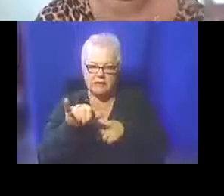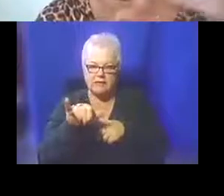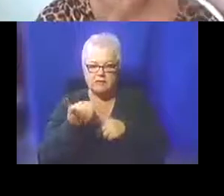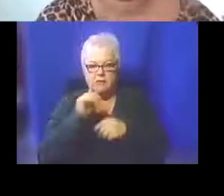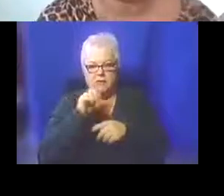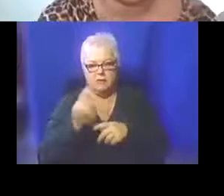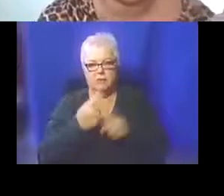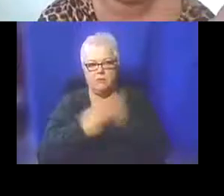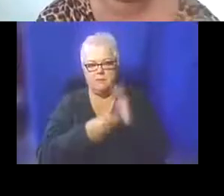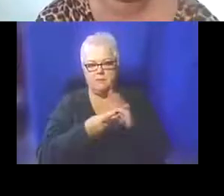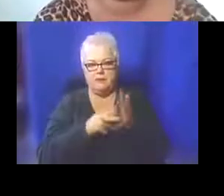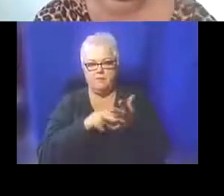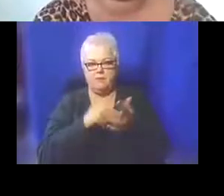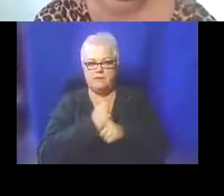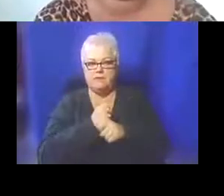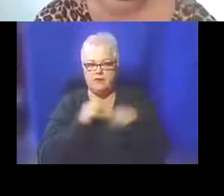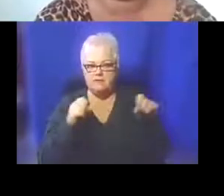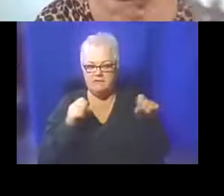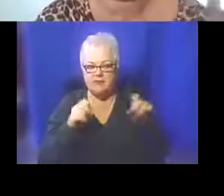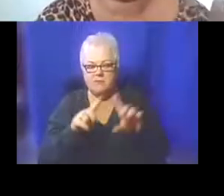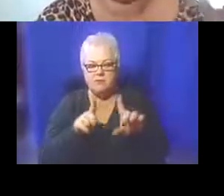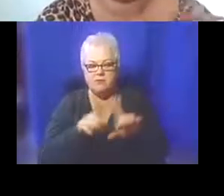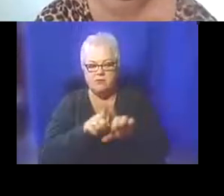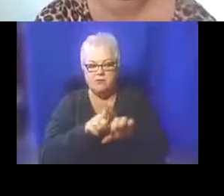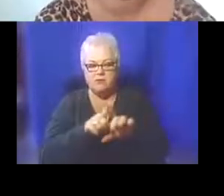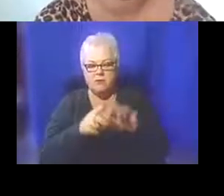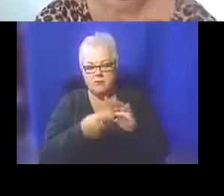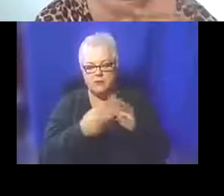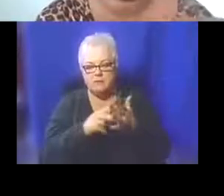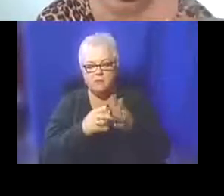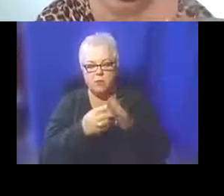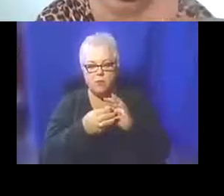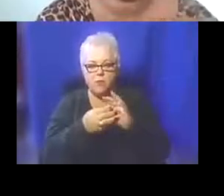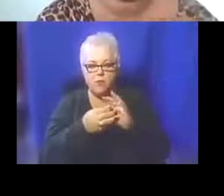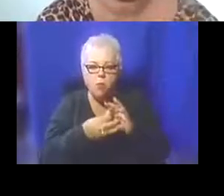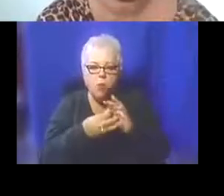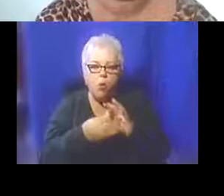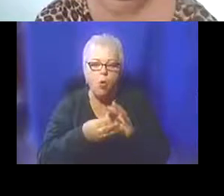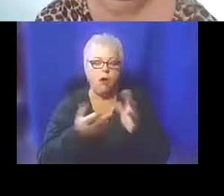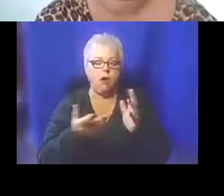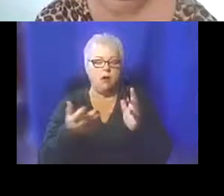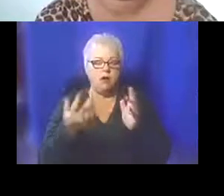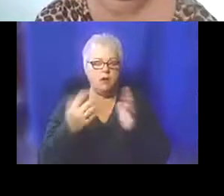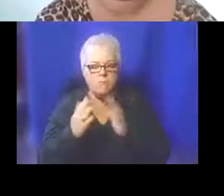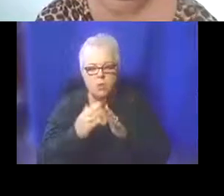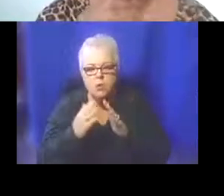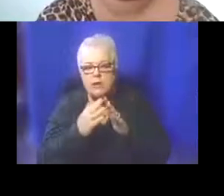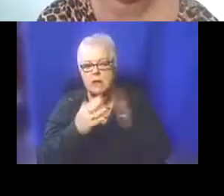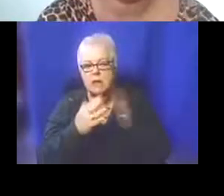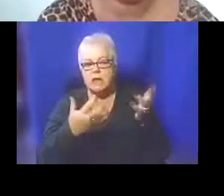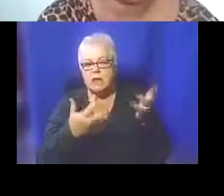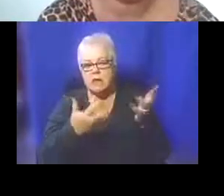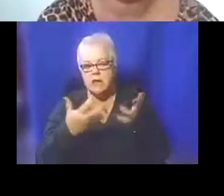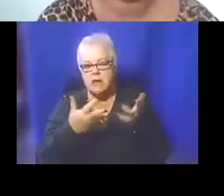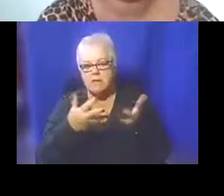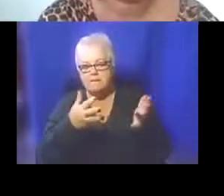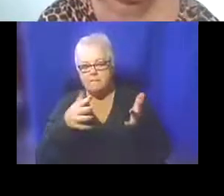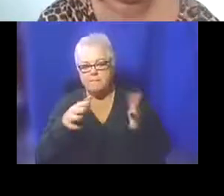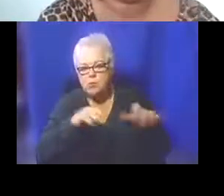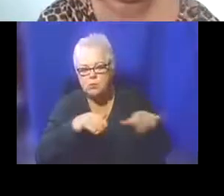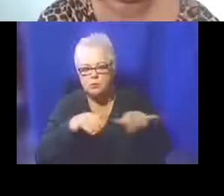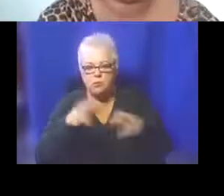that means for safety, but what that means for rapport, what that means for community, what that means for mutual respect